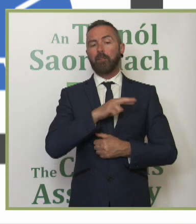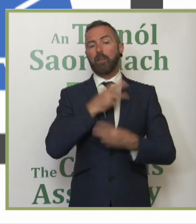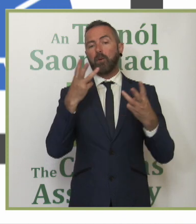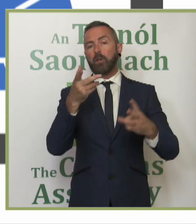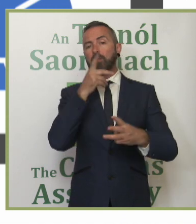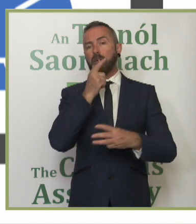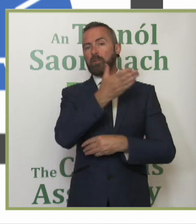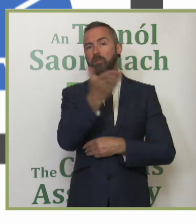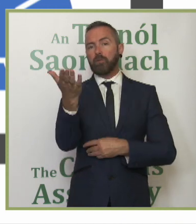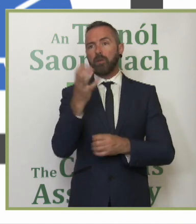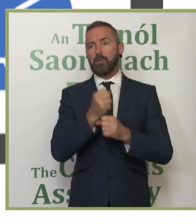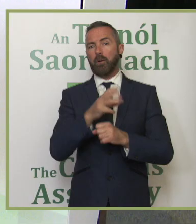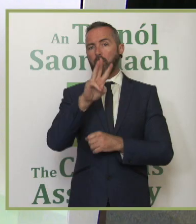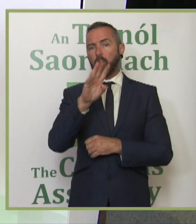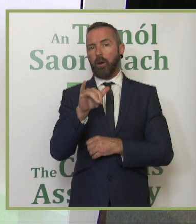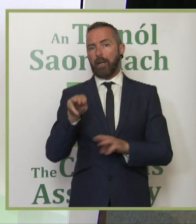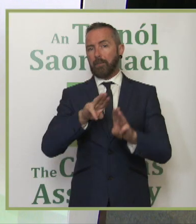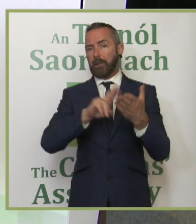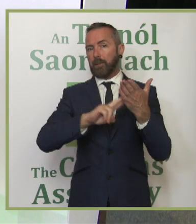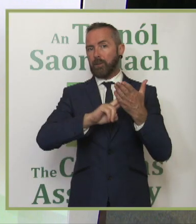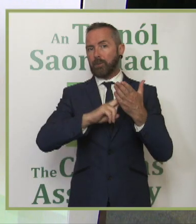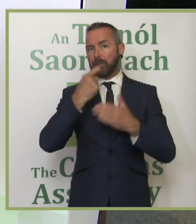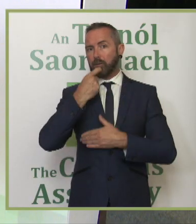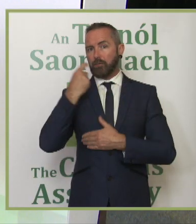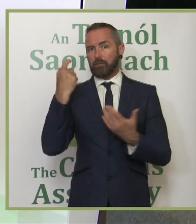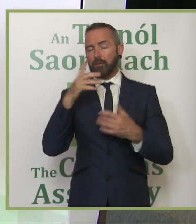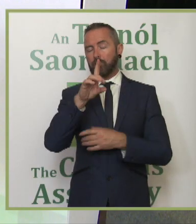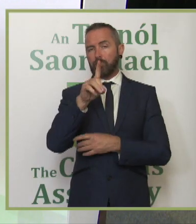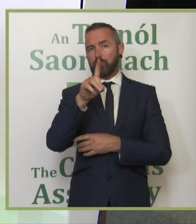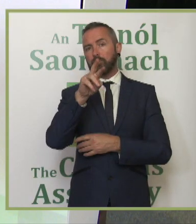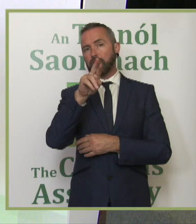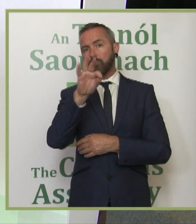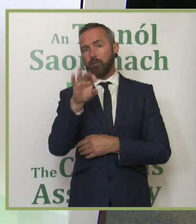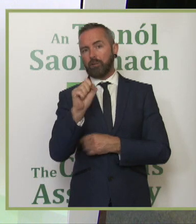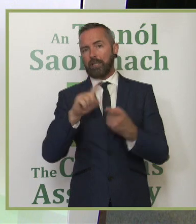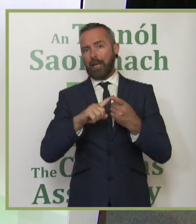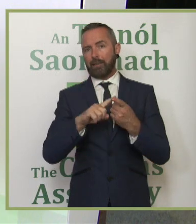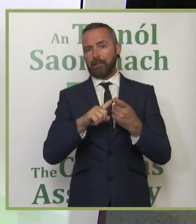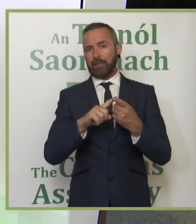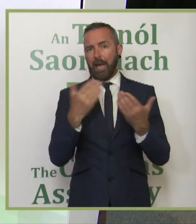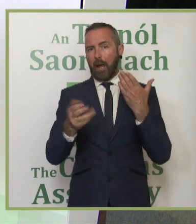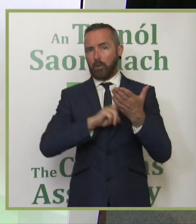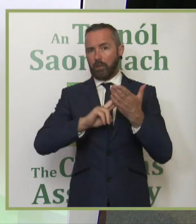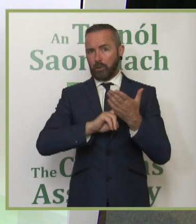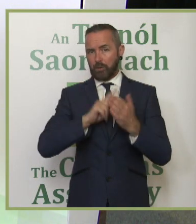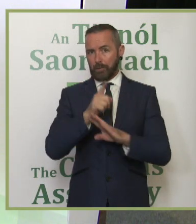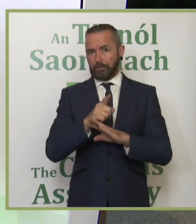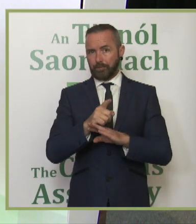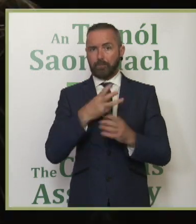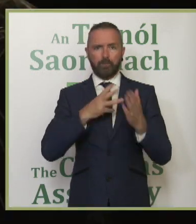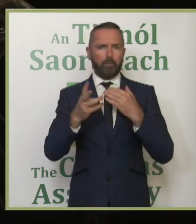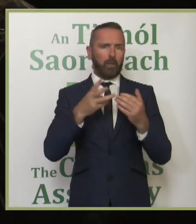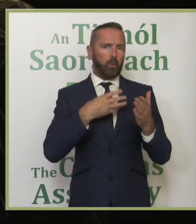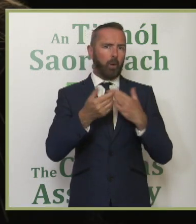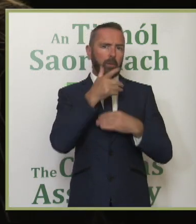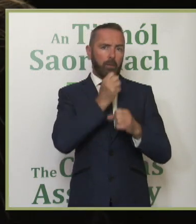talk you through the why people use drugs, how people use drugs, what we're talking about when we're talking about drug users and the